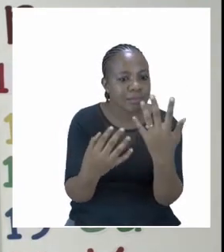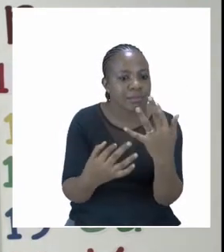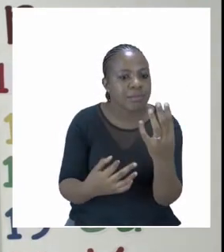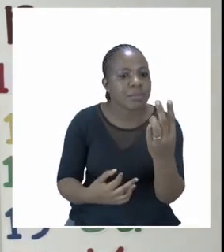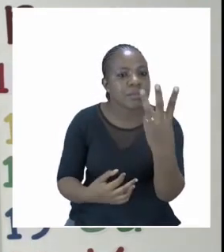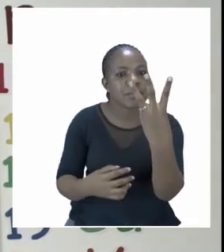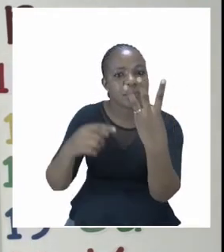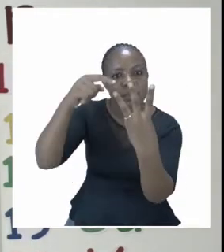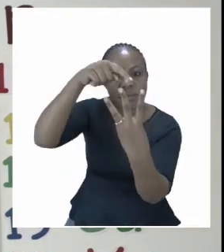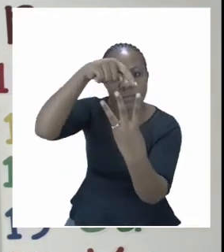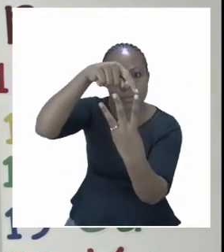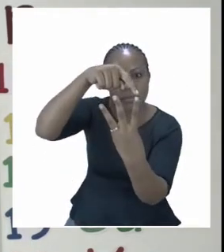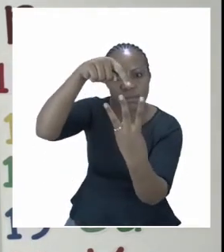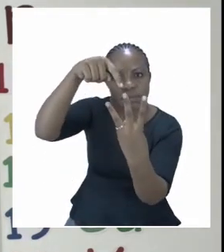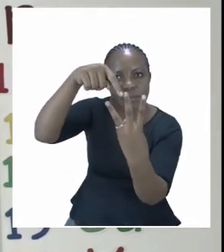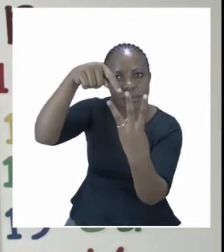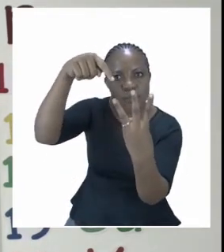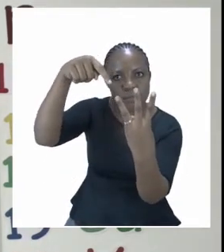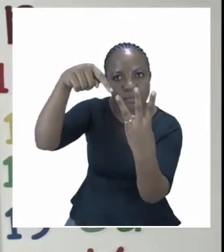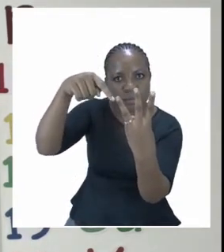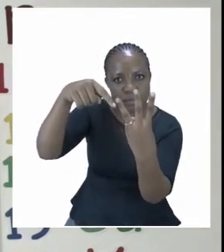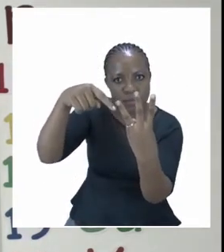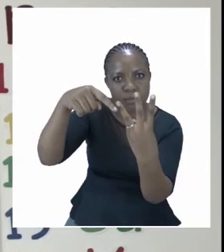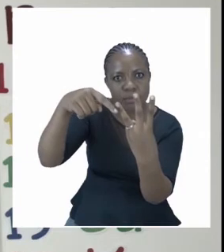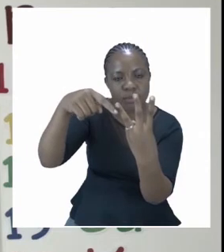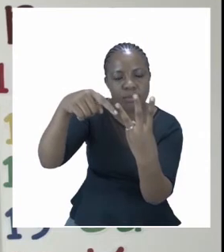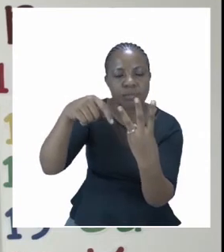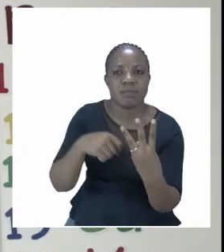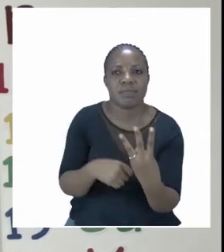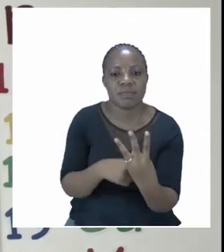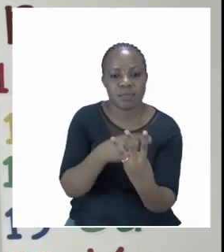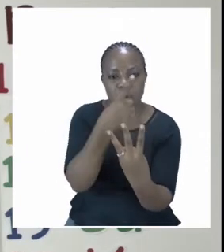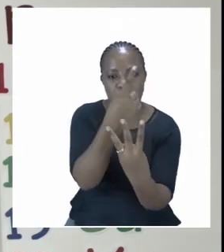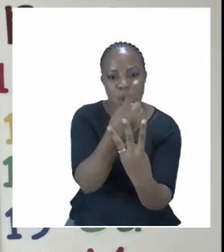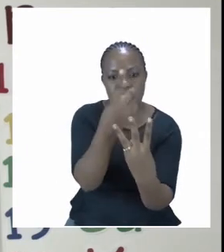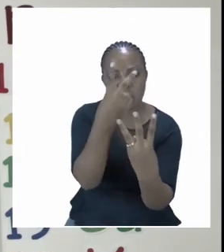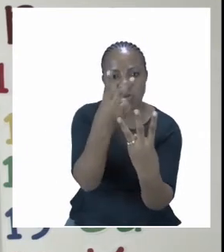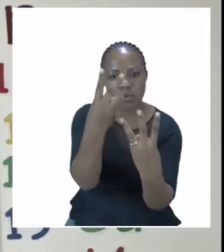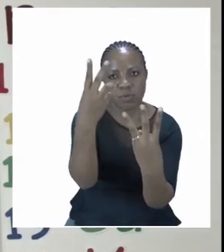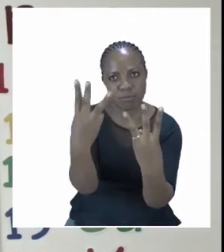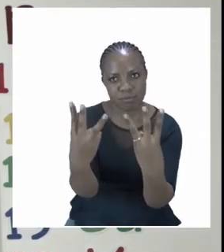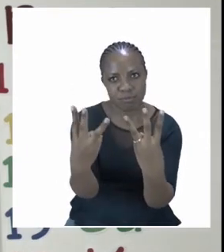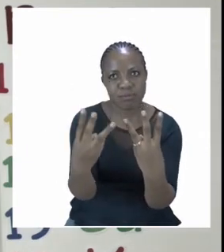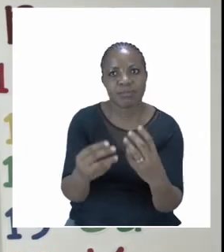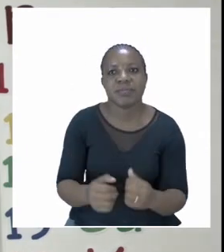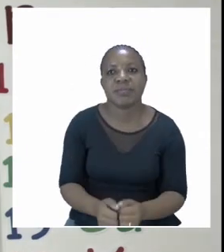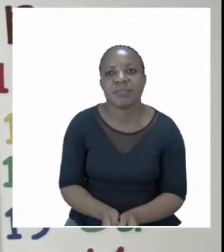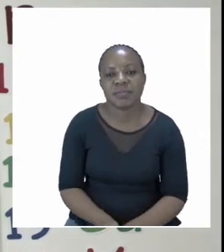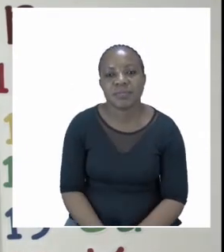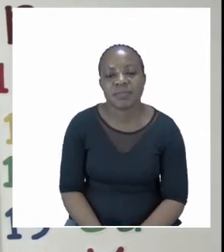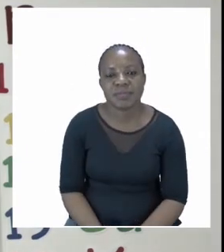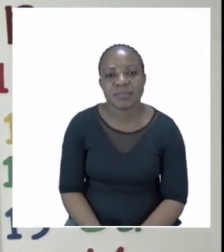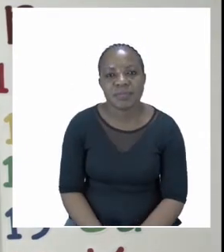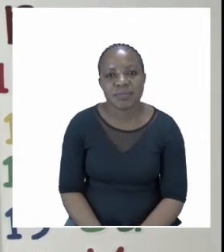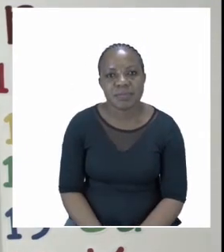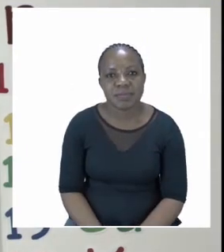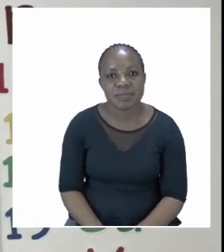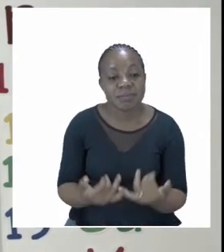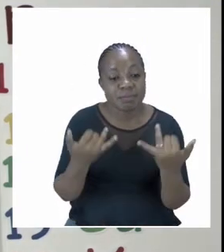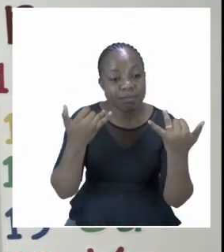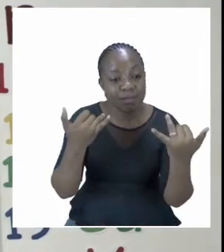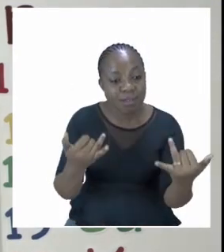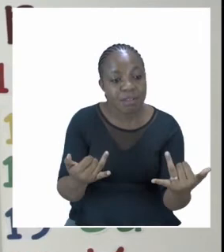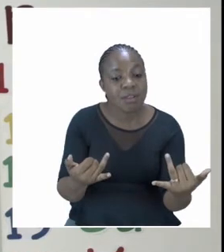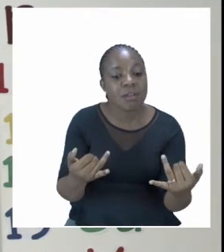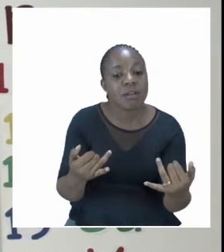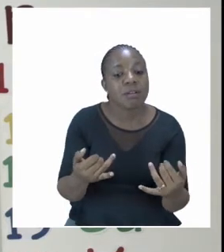three fingers. 1, 2, 3. Good job. Now you know how to